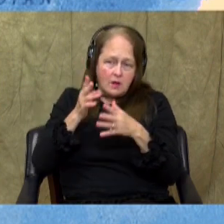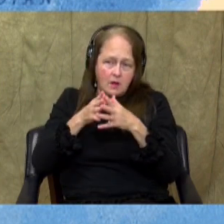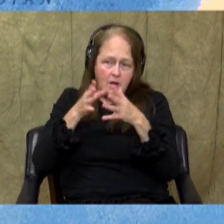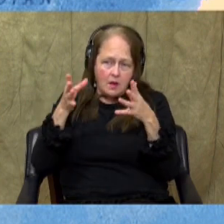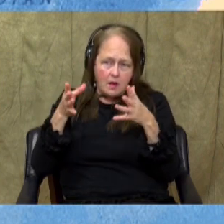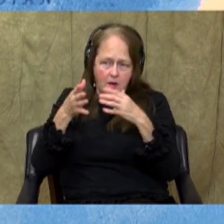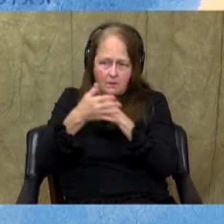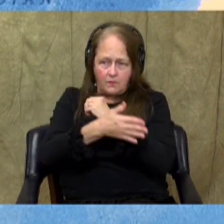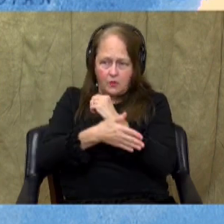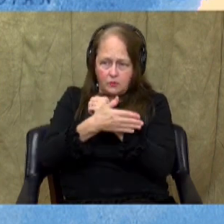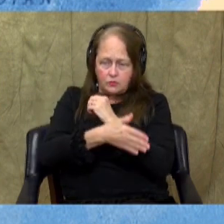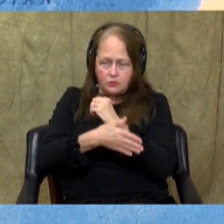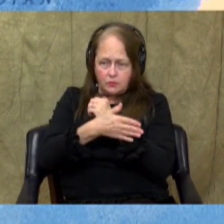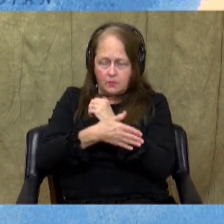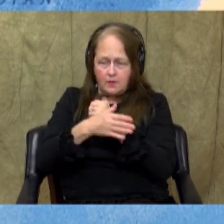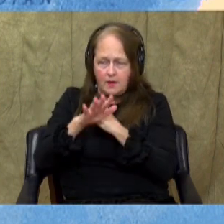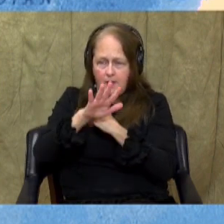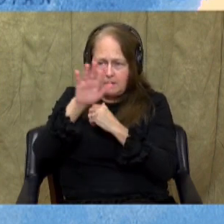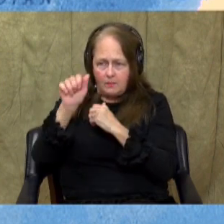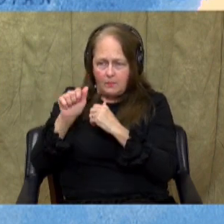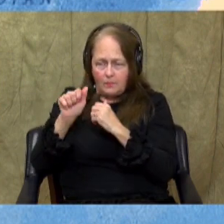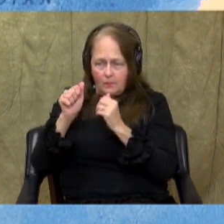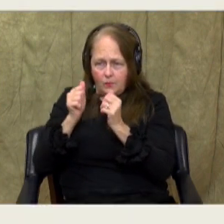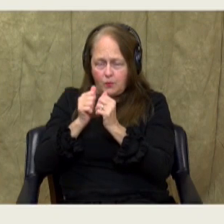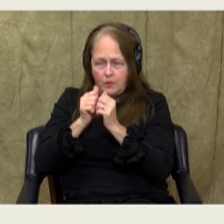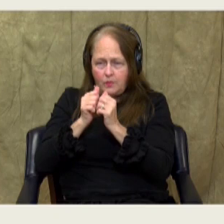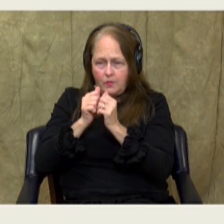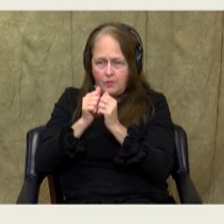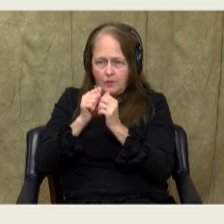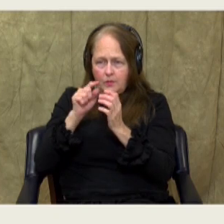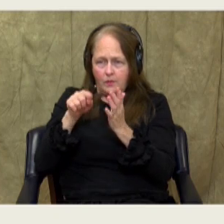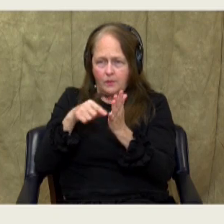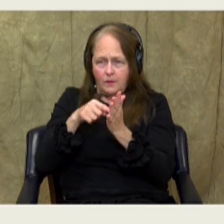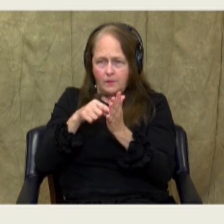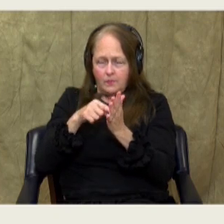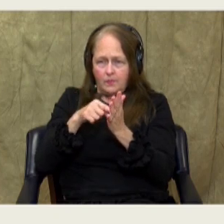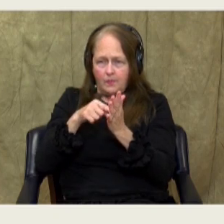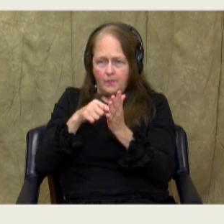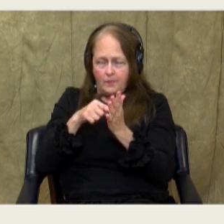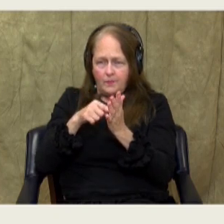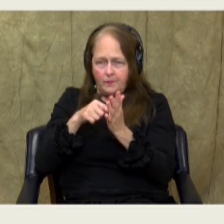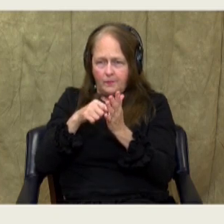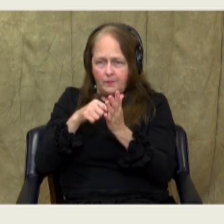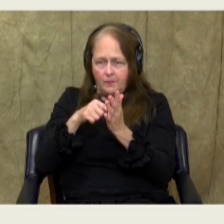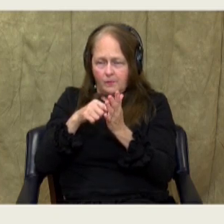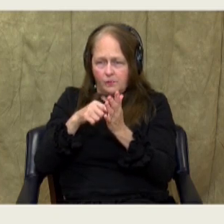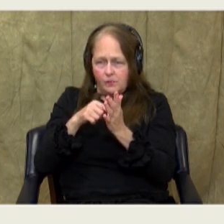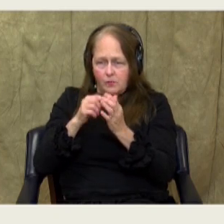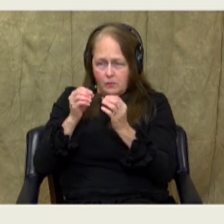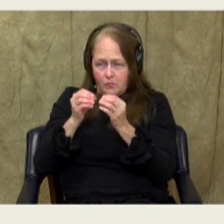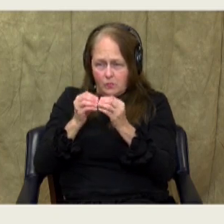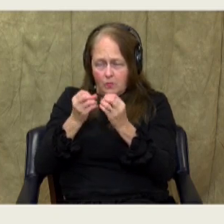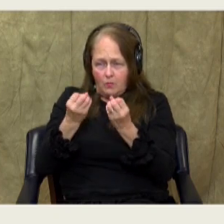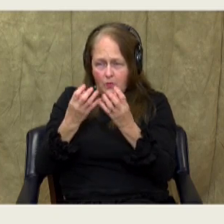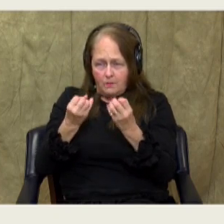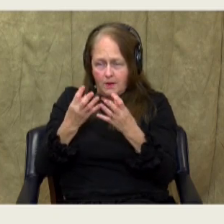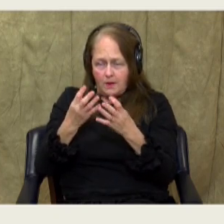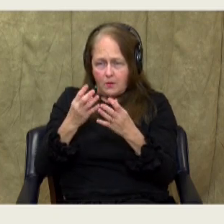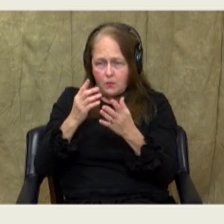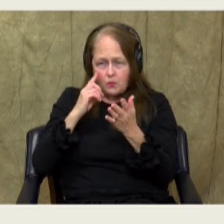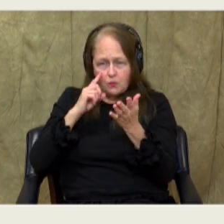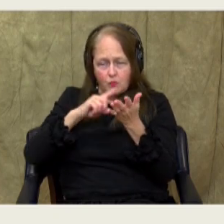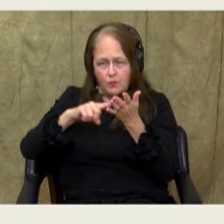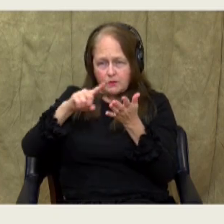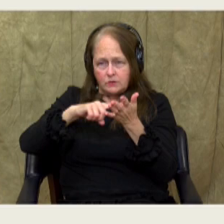of countries in sub-Saharan Africa deal with this issue. Yet, there are many resources